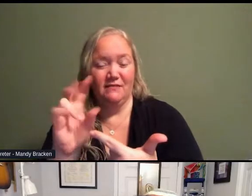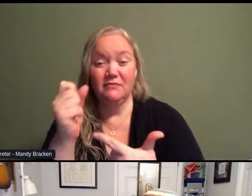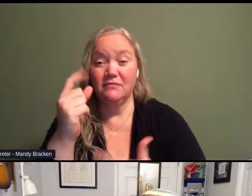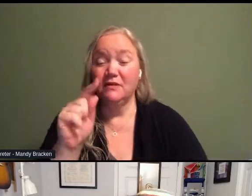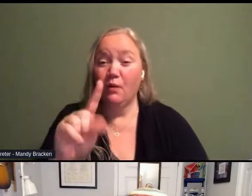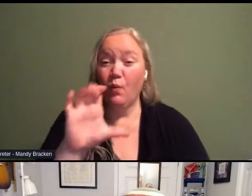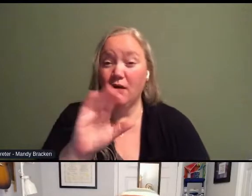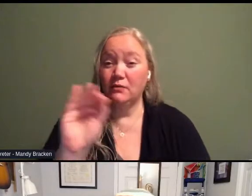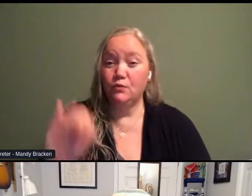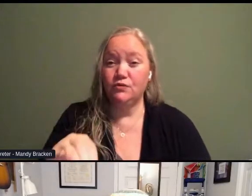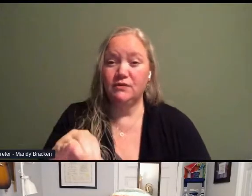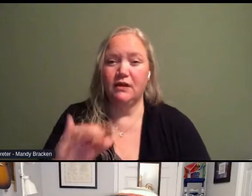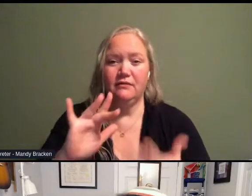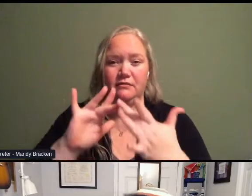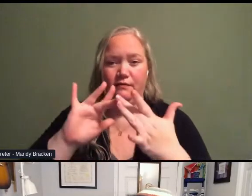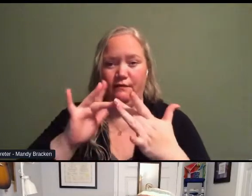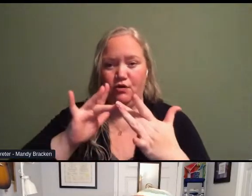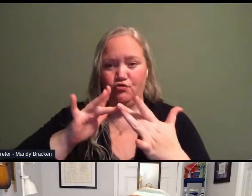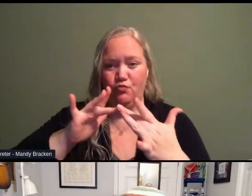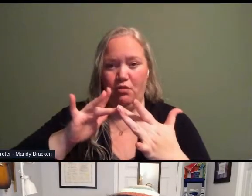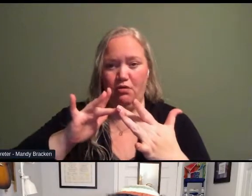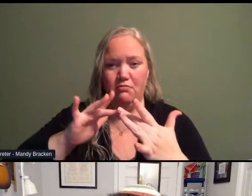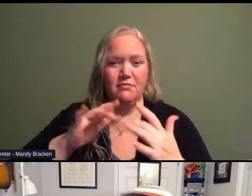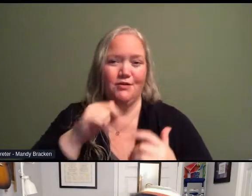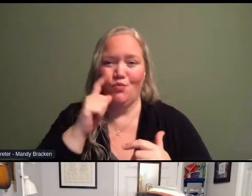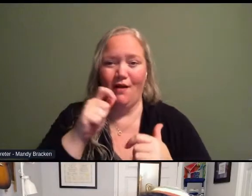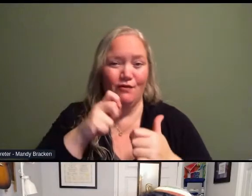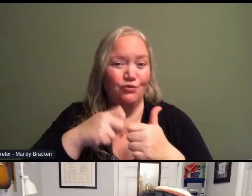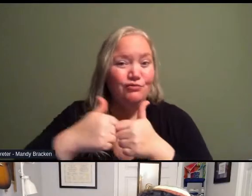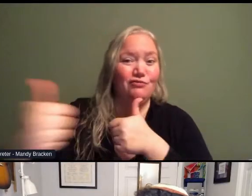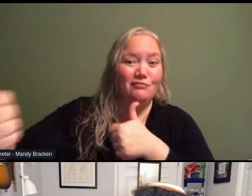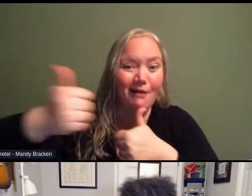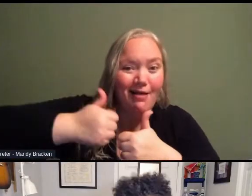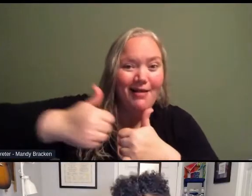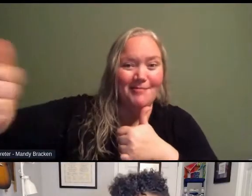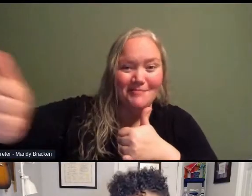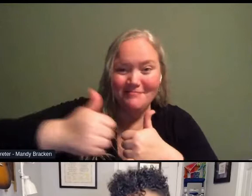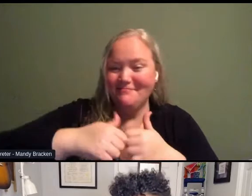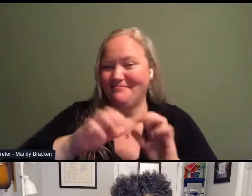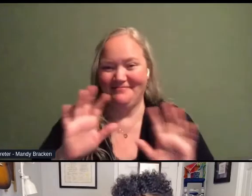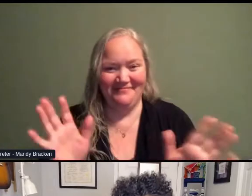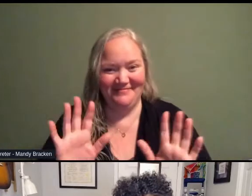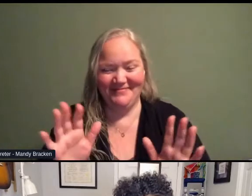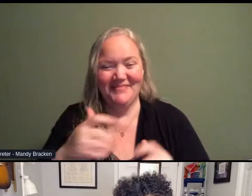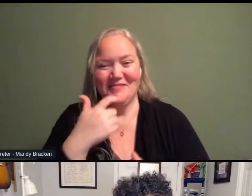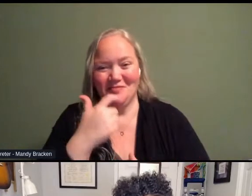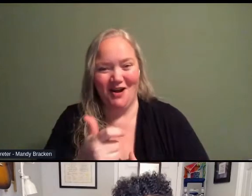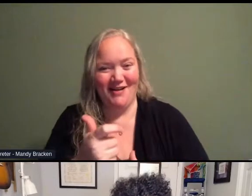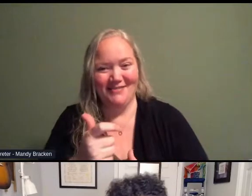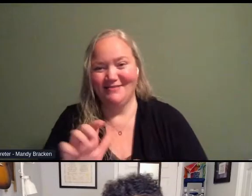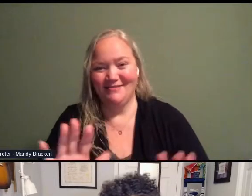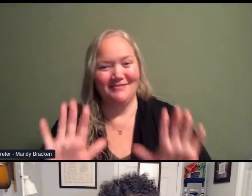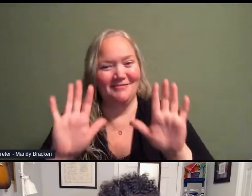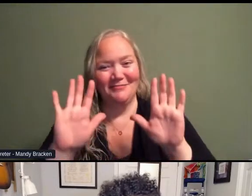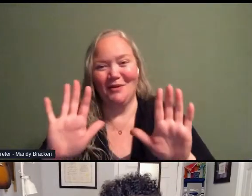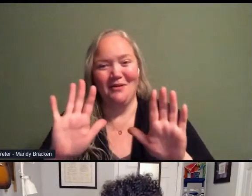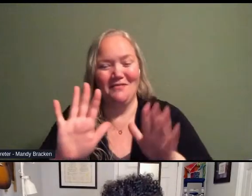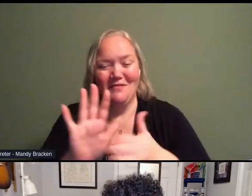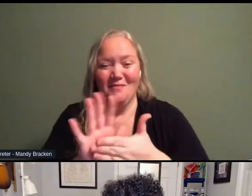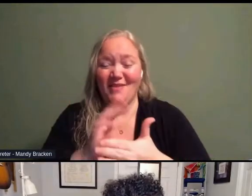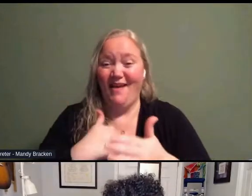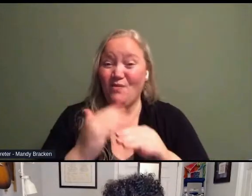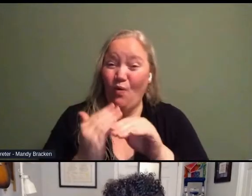don't have to schlep anywhere to watch these amazing films. There's over 50 films plus a number of